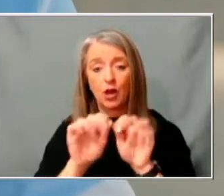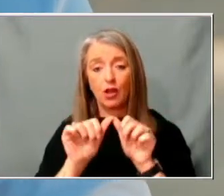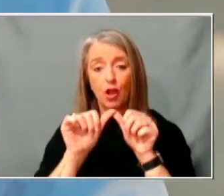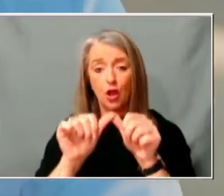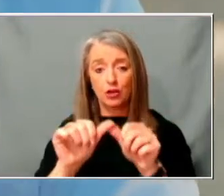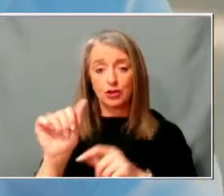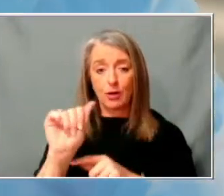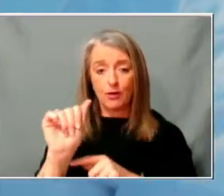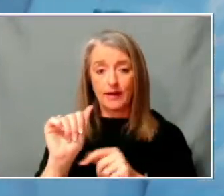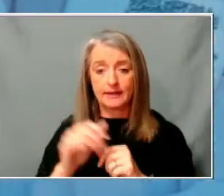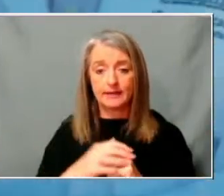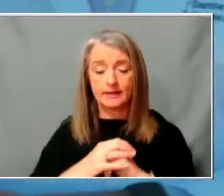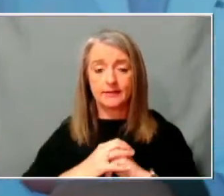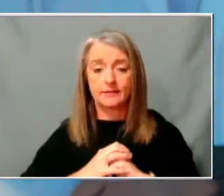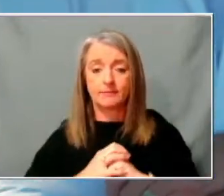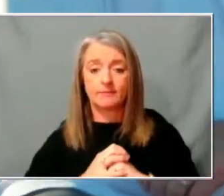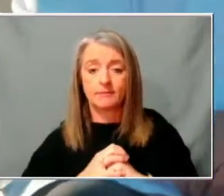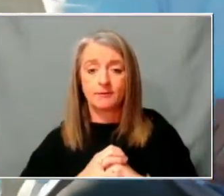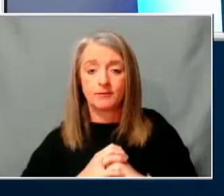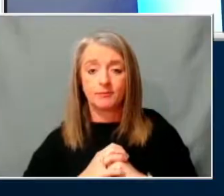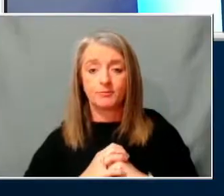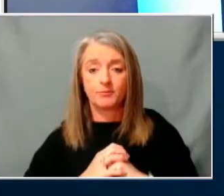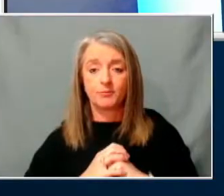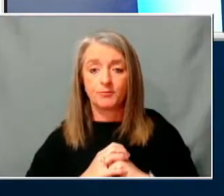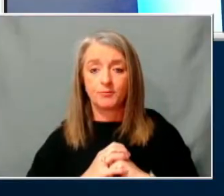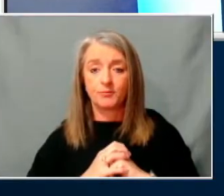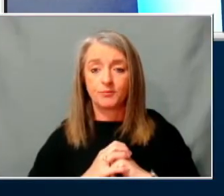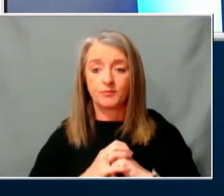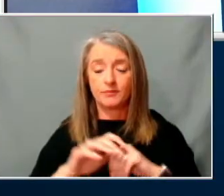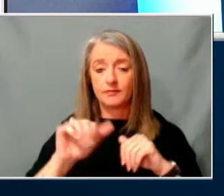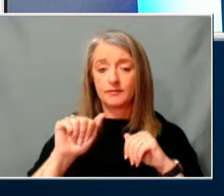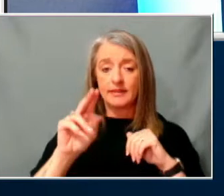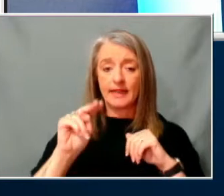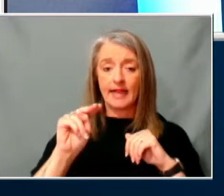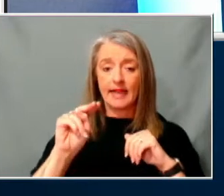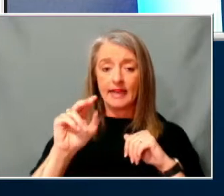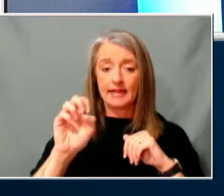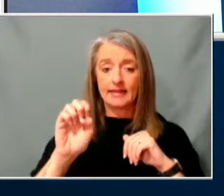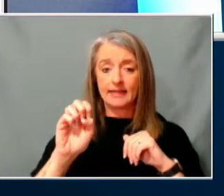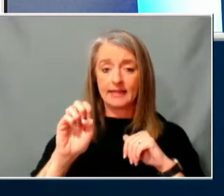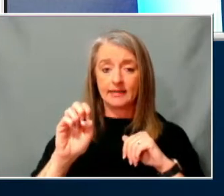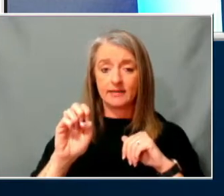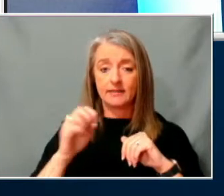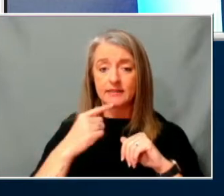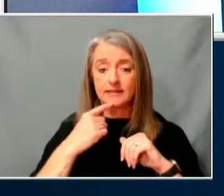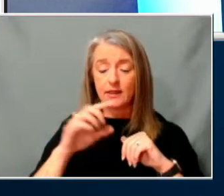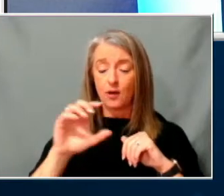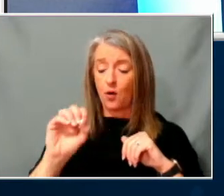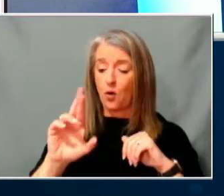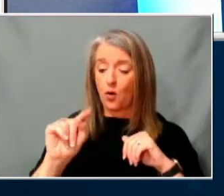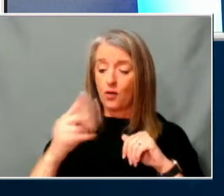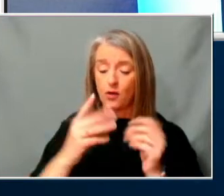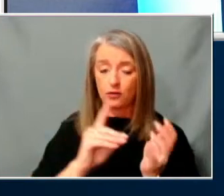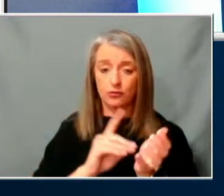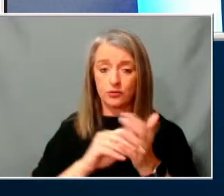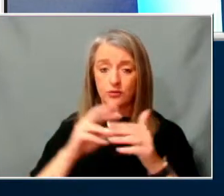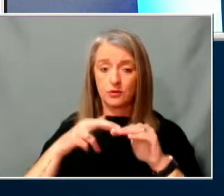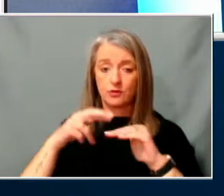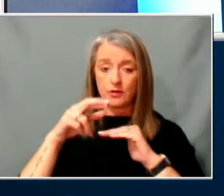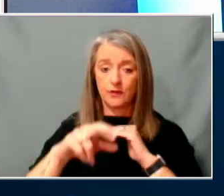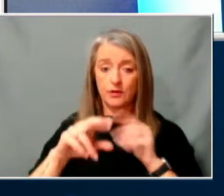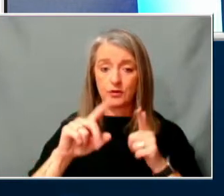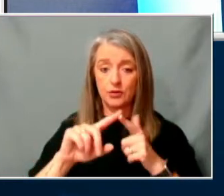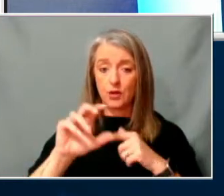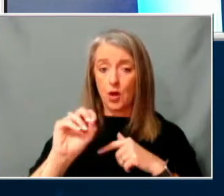from. Fanny Mendelberger wants to know if the orthopedic docs refer their patients to occupational therapy